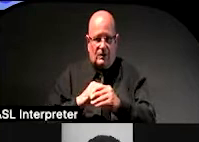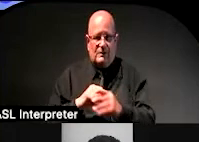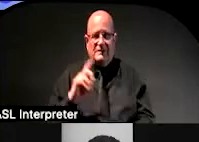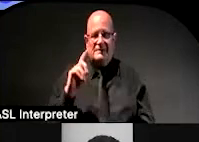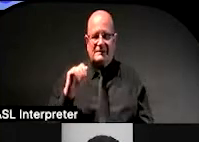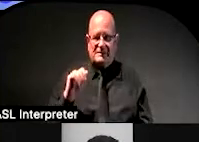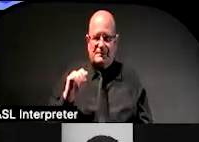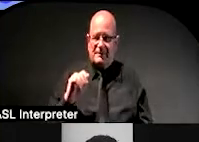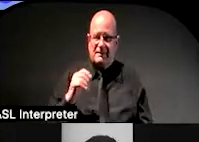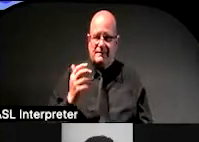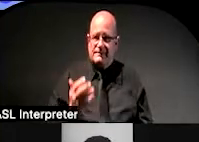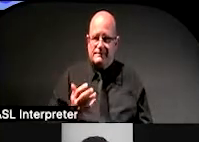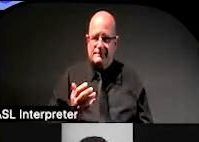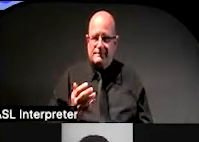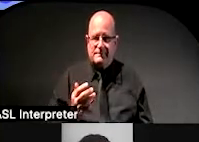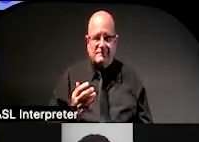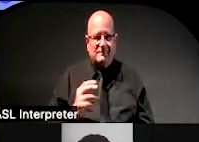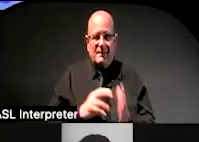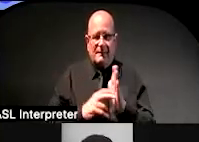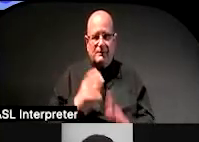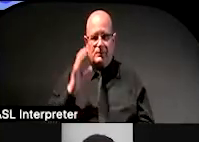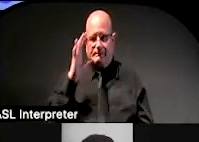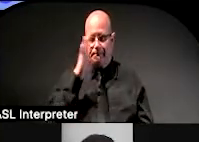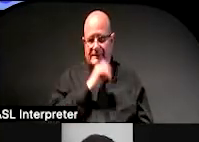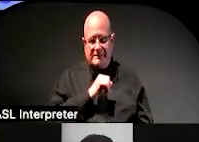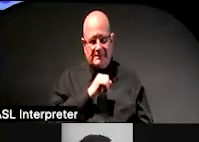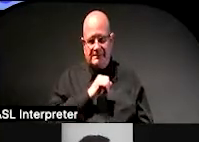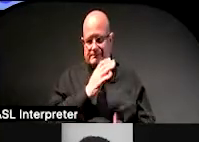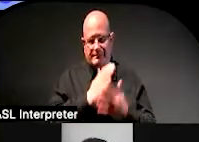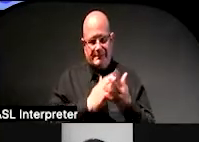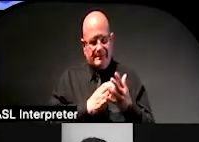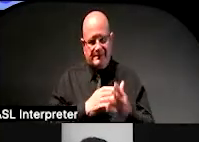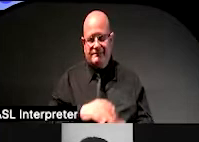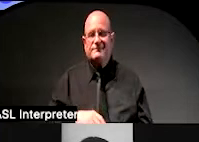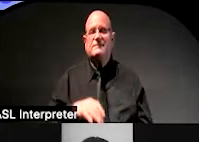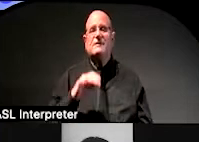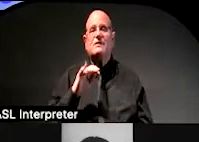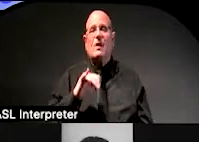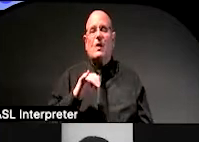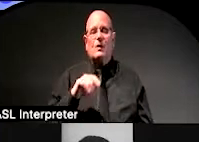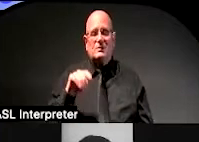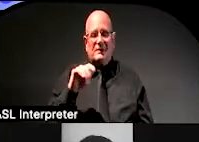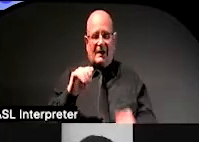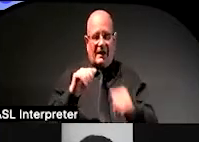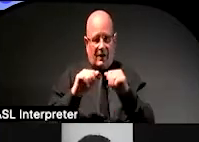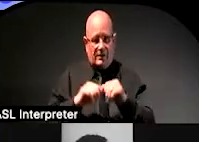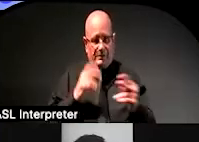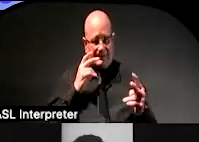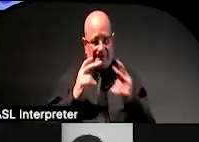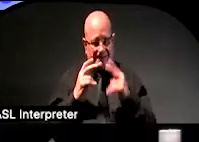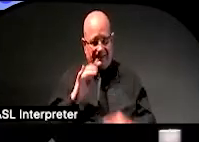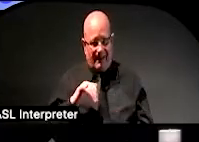disability, we're just missing a whole piece, because all of these areas that we see here in